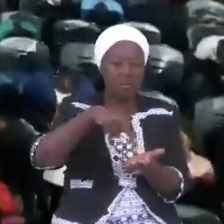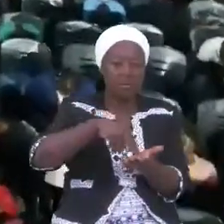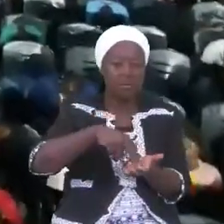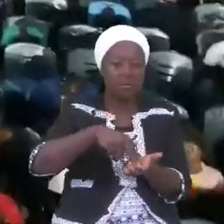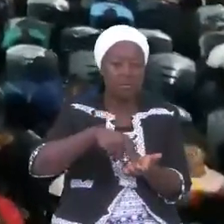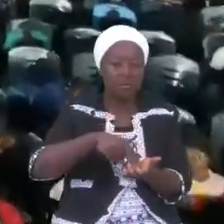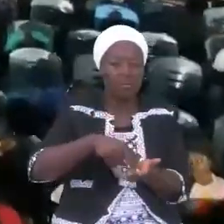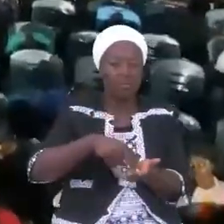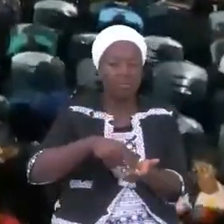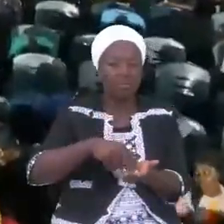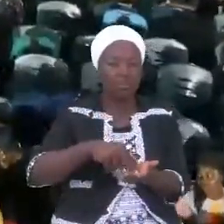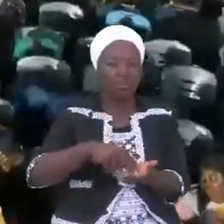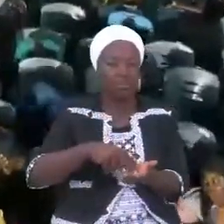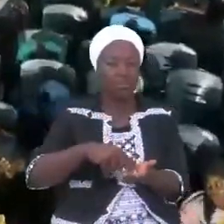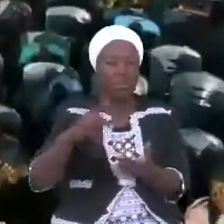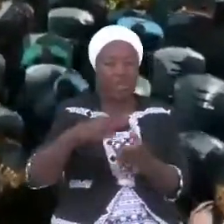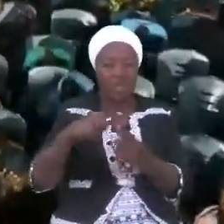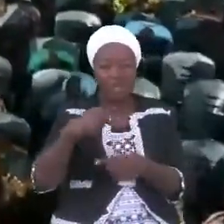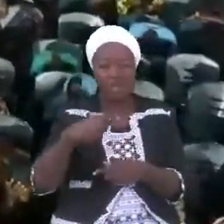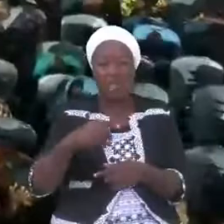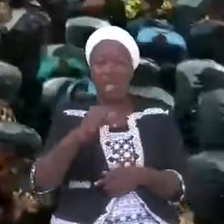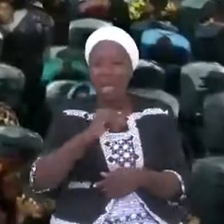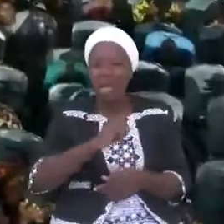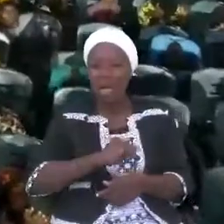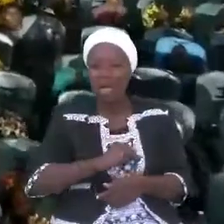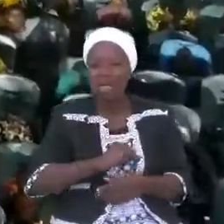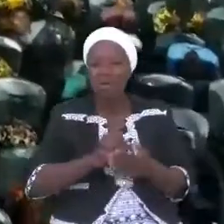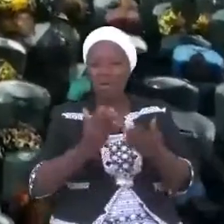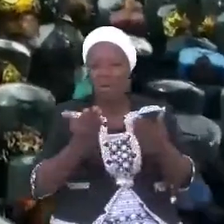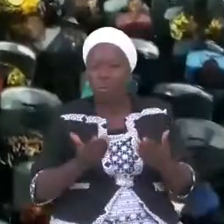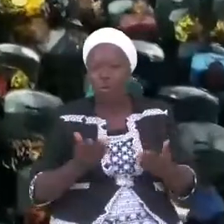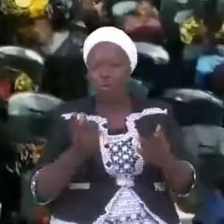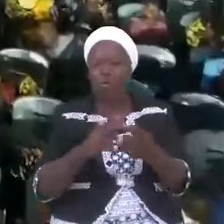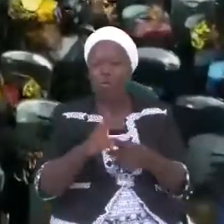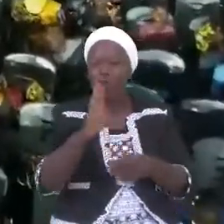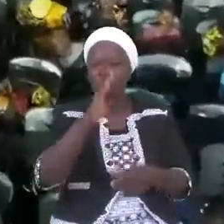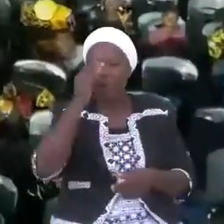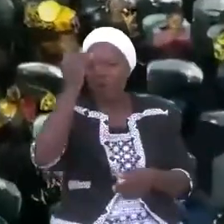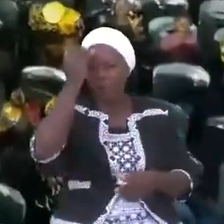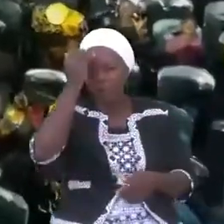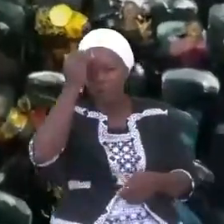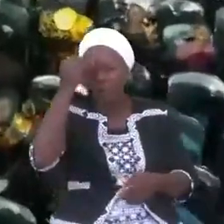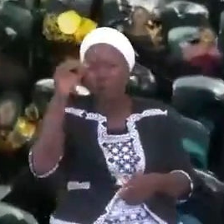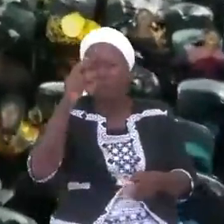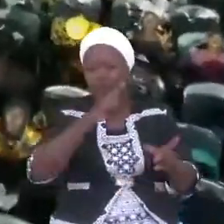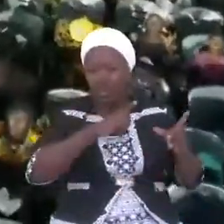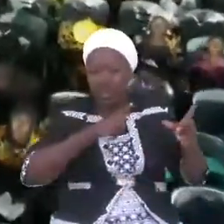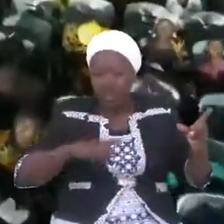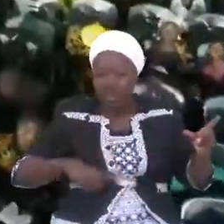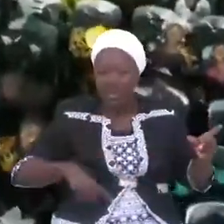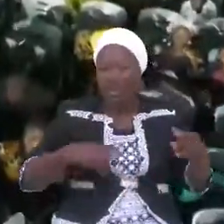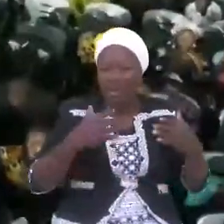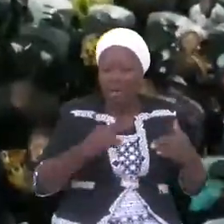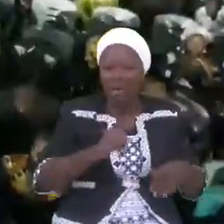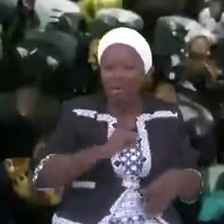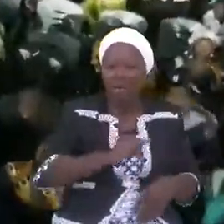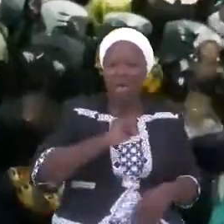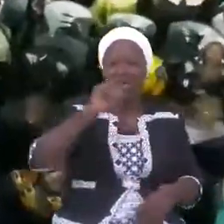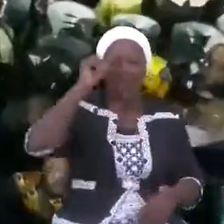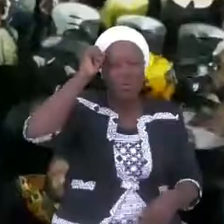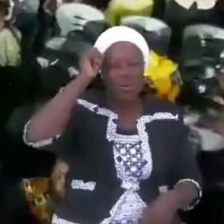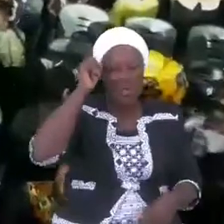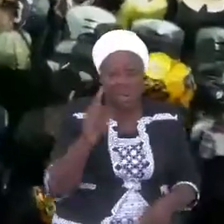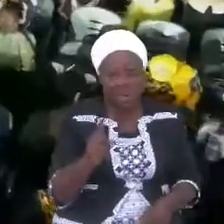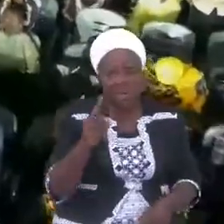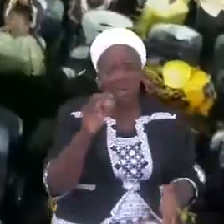say, I want to identify myself to now I understand that this is the